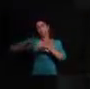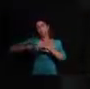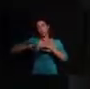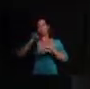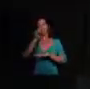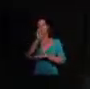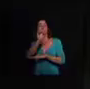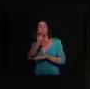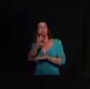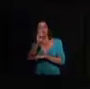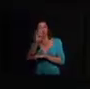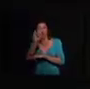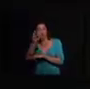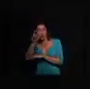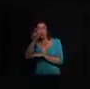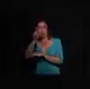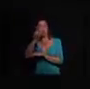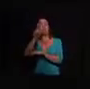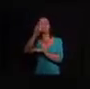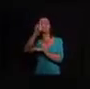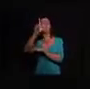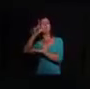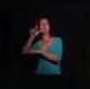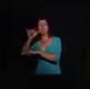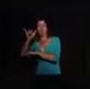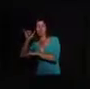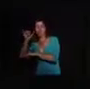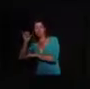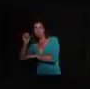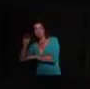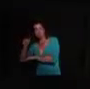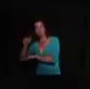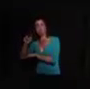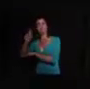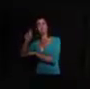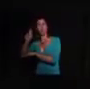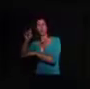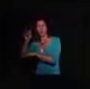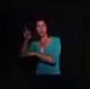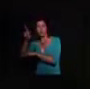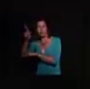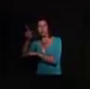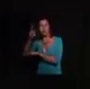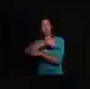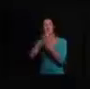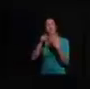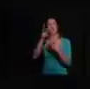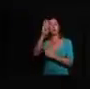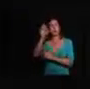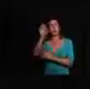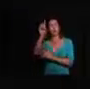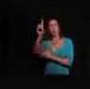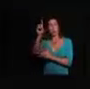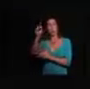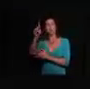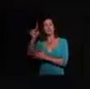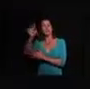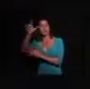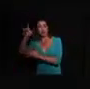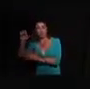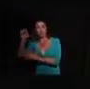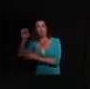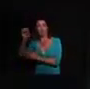vice chair. We have Lynn Moy as the secretary and treasurer, and Brad Steele and Bob Wright are directors. Tonight,